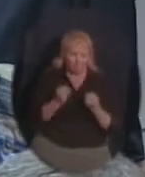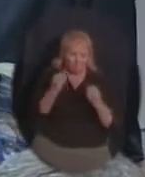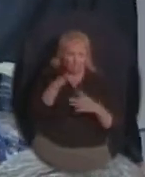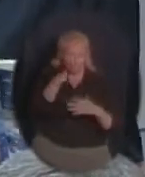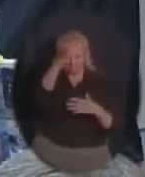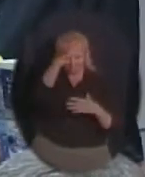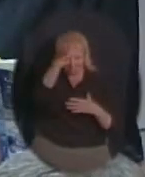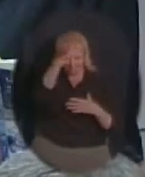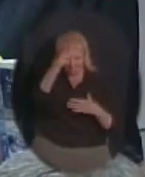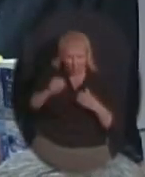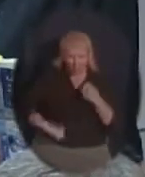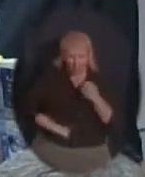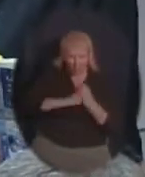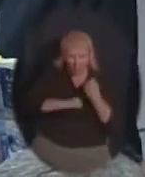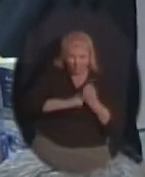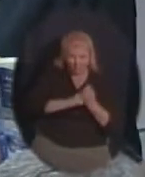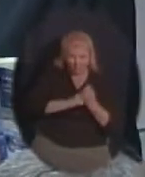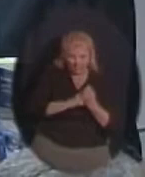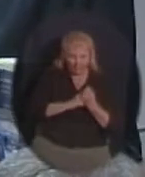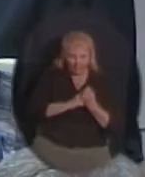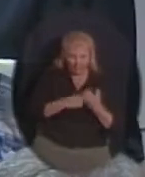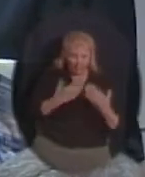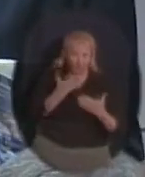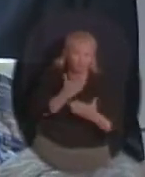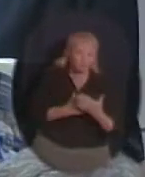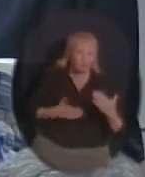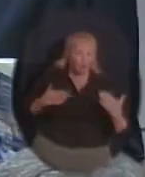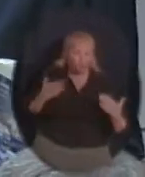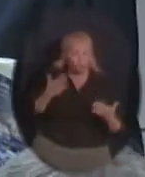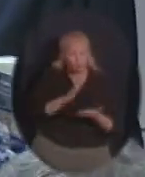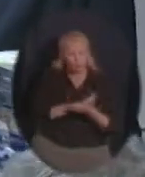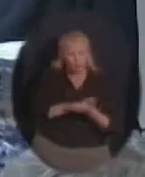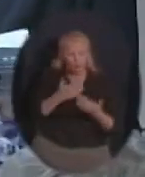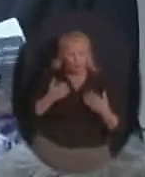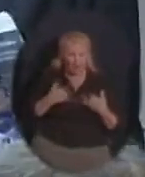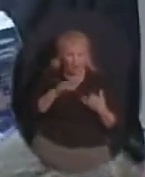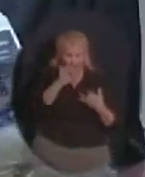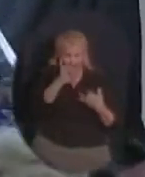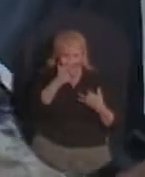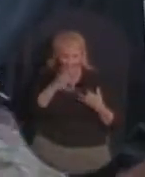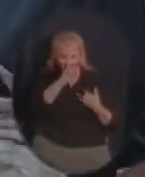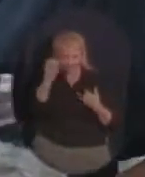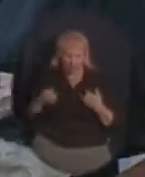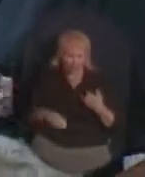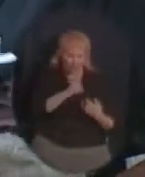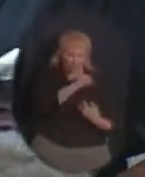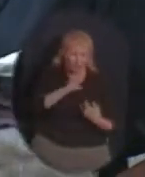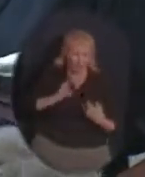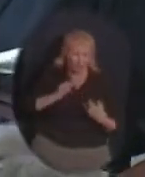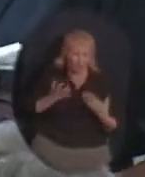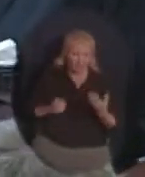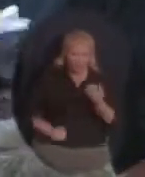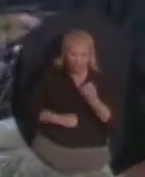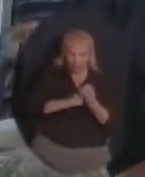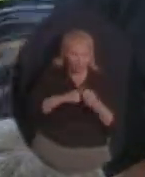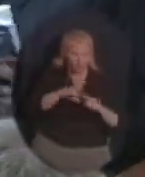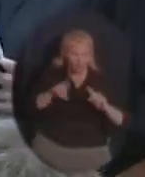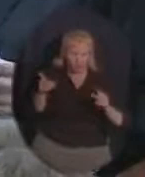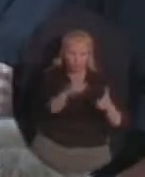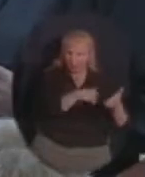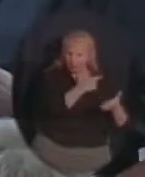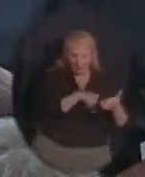that, 85% of the staff wanted to be in a pilot, and we eliminated all those schools and only stuck with the schools that